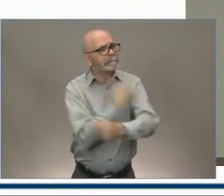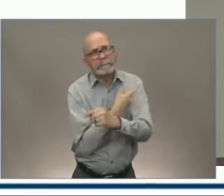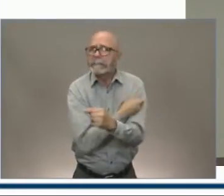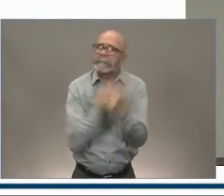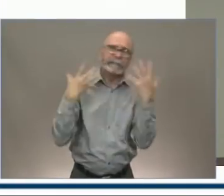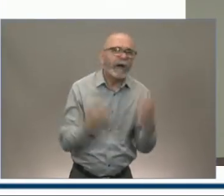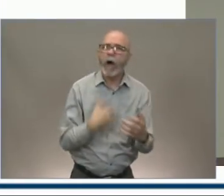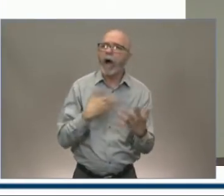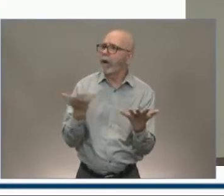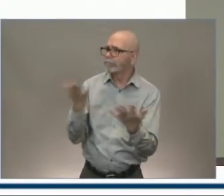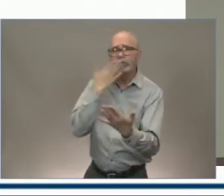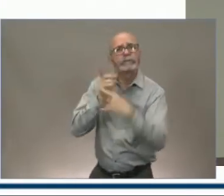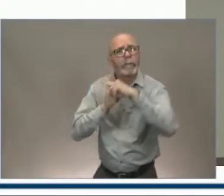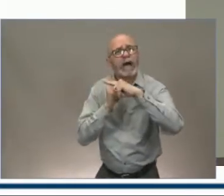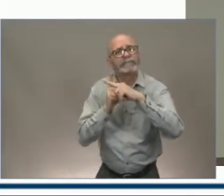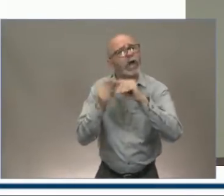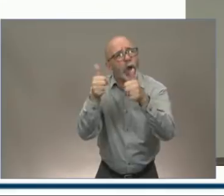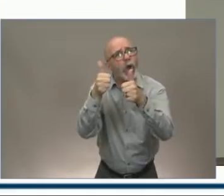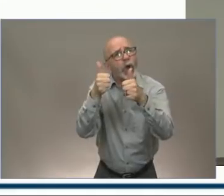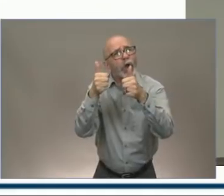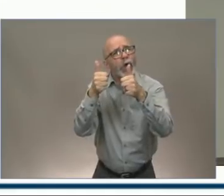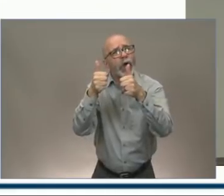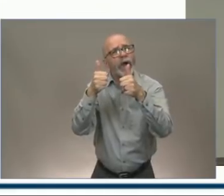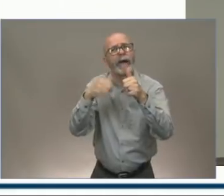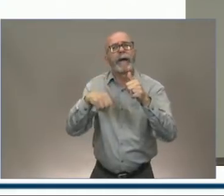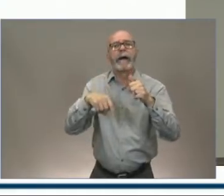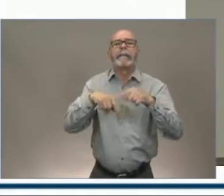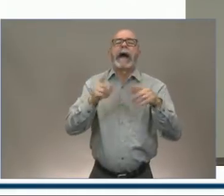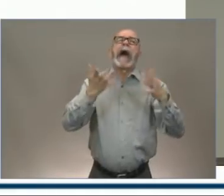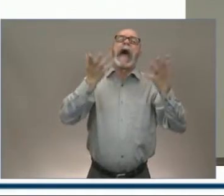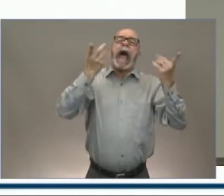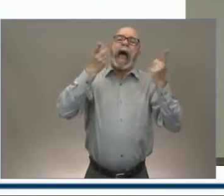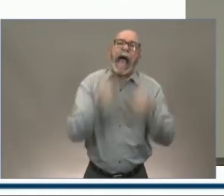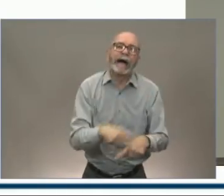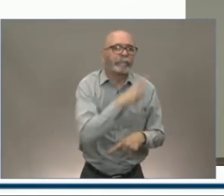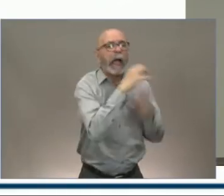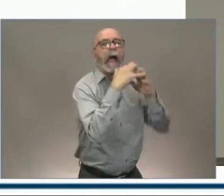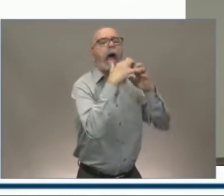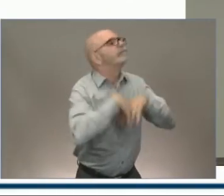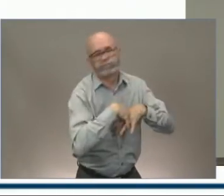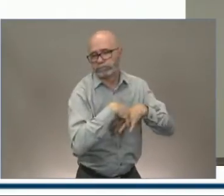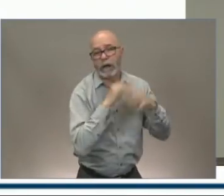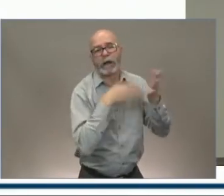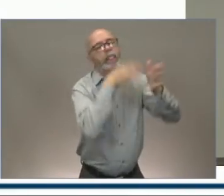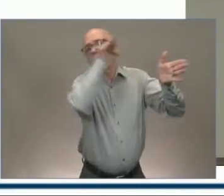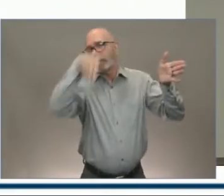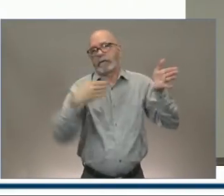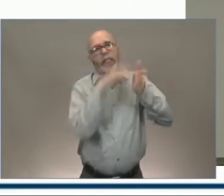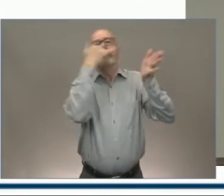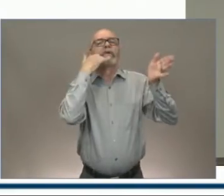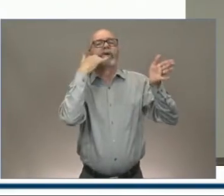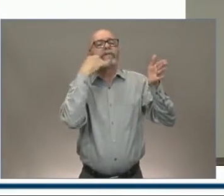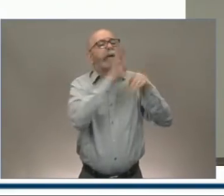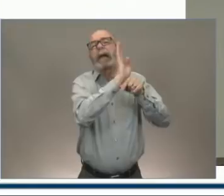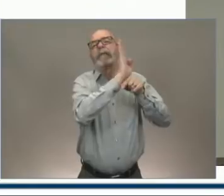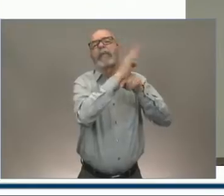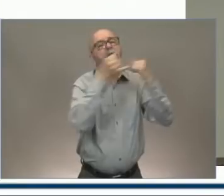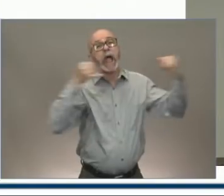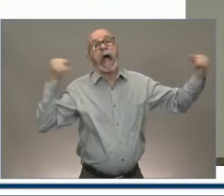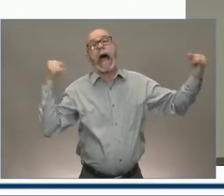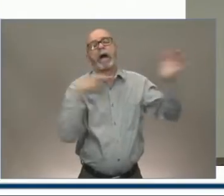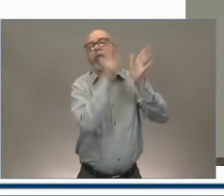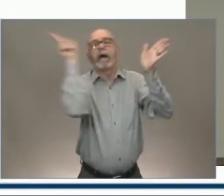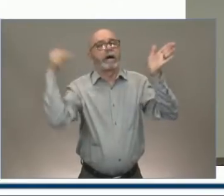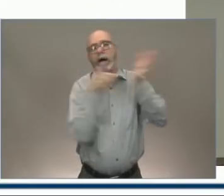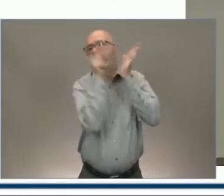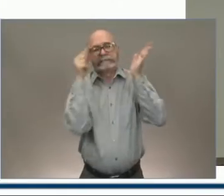possible. But despite the setback with the online booking system and the busy phone lines, those problems have been resolved.